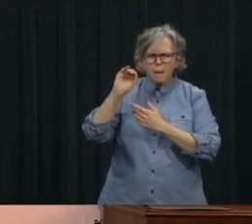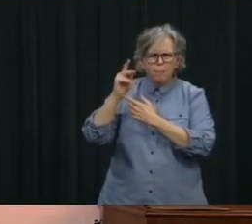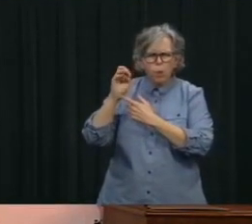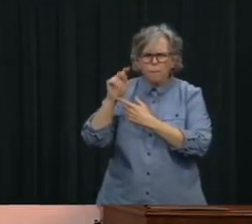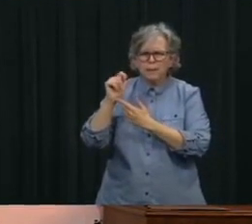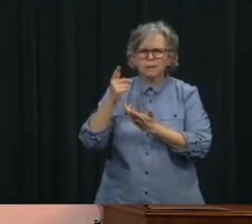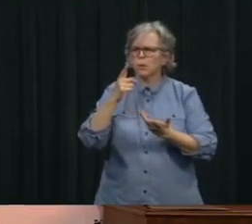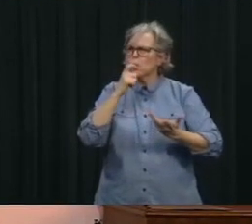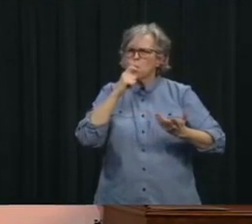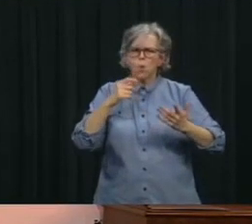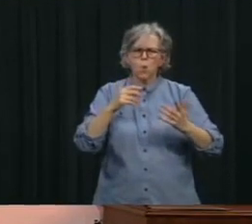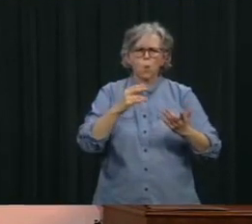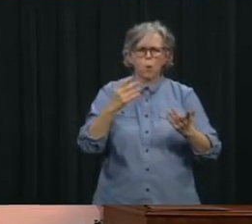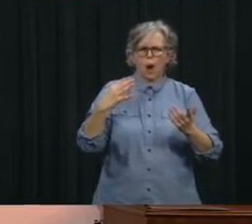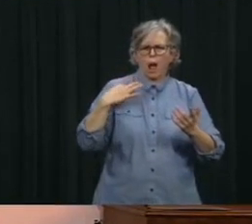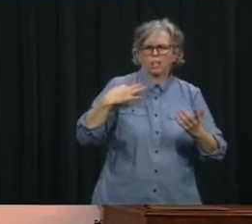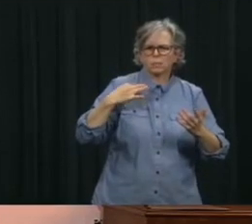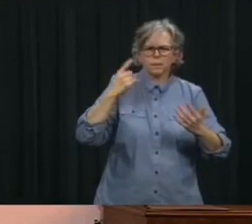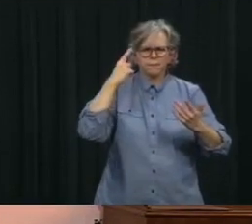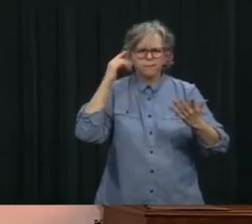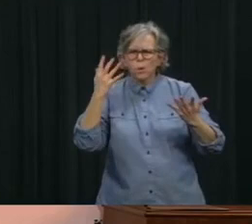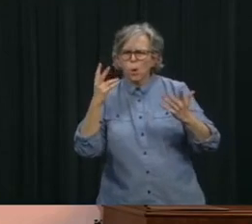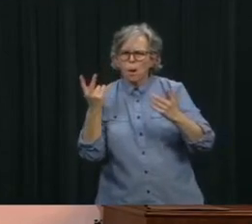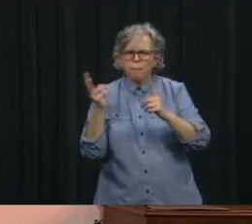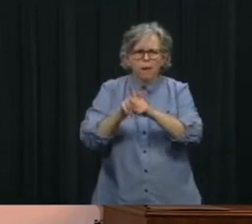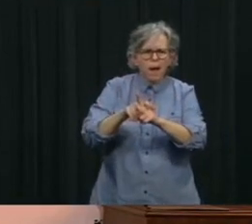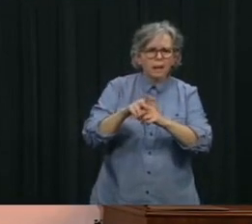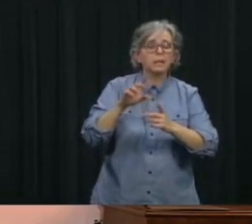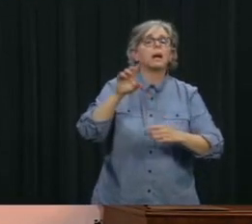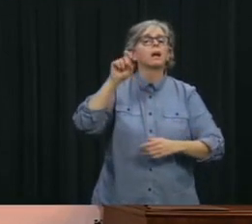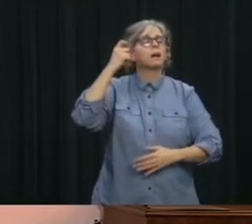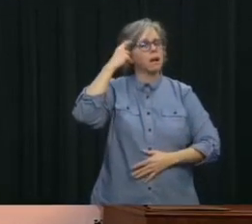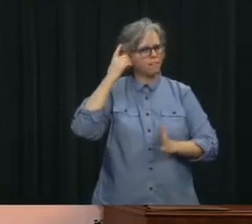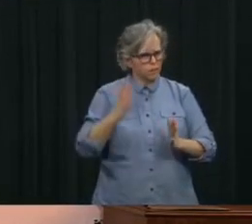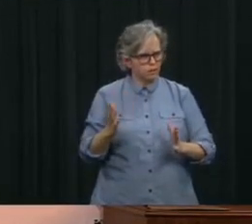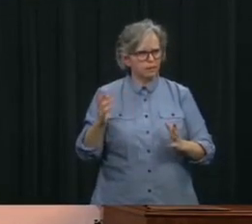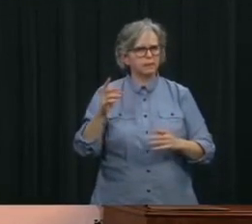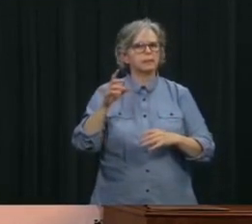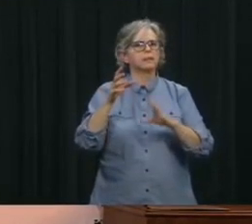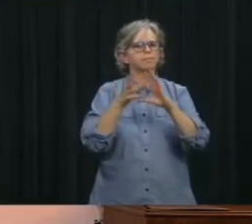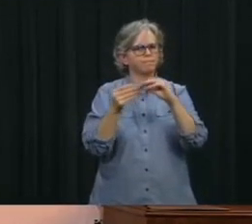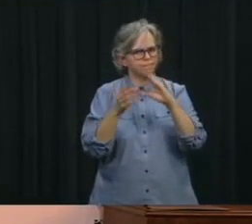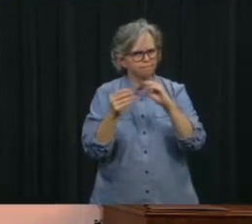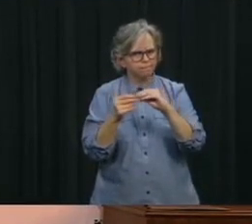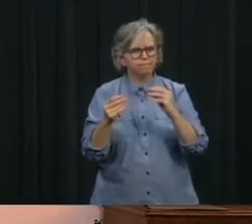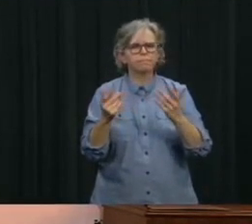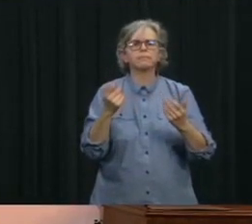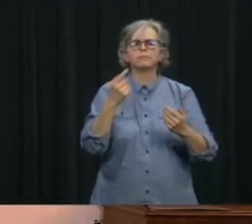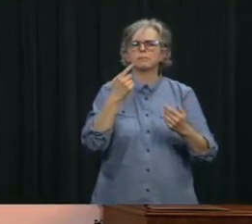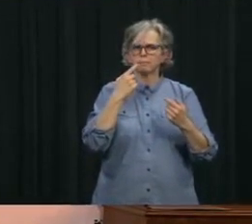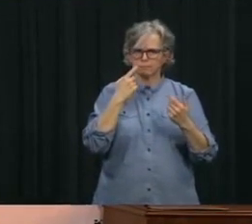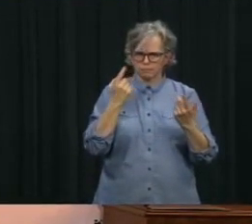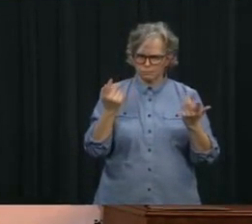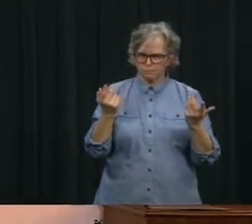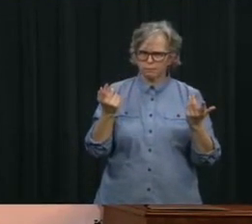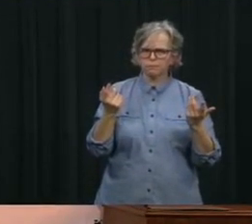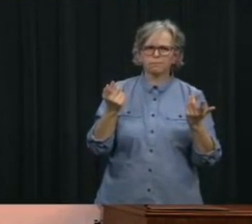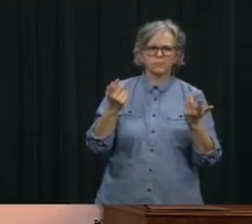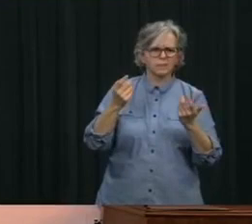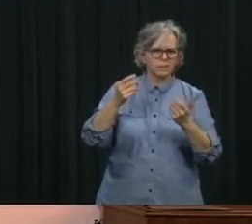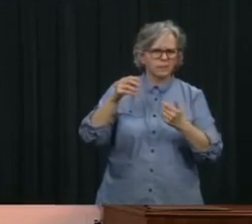Governor DeWine, along with Governor Inslee of Washington, Governor Dunleavy of Alaska, and Governor Pritzker of